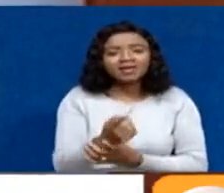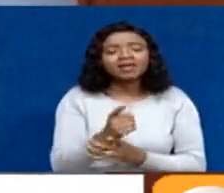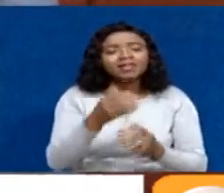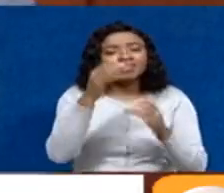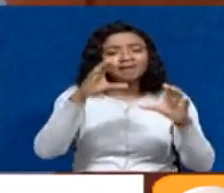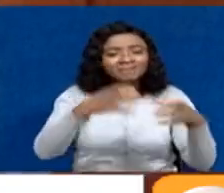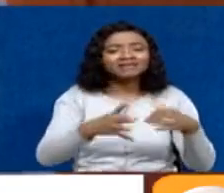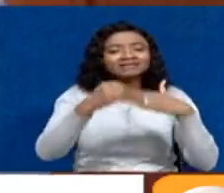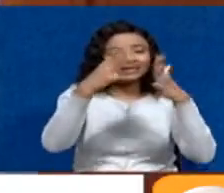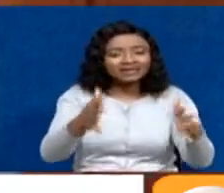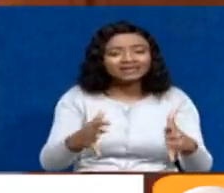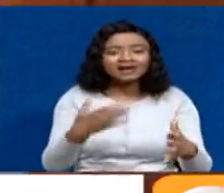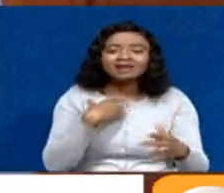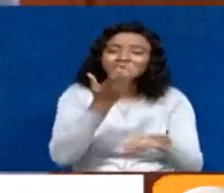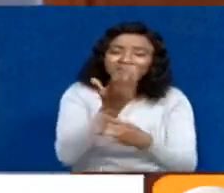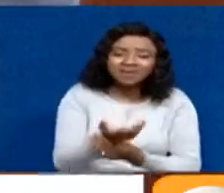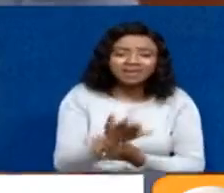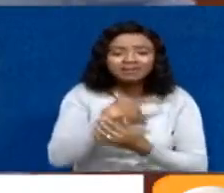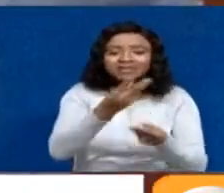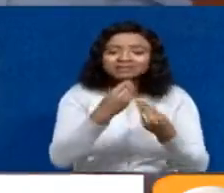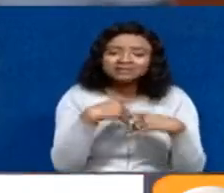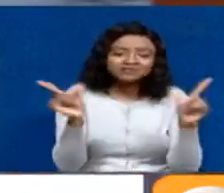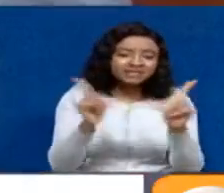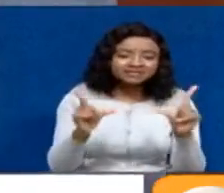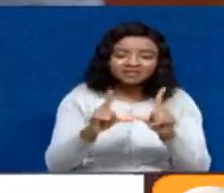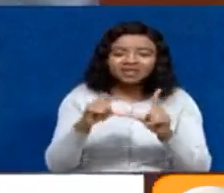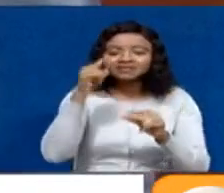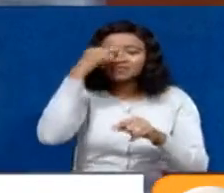leader and begging and rolling on the floor. Mr. Speaker,